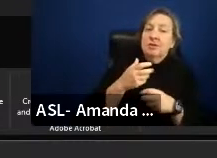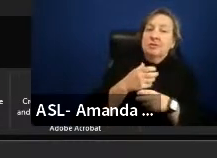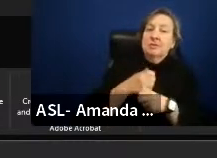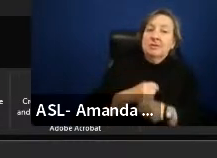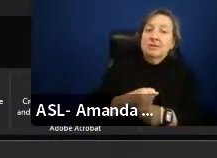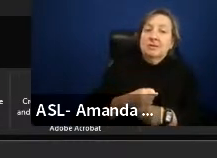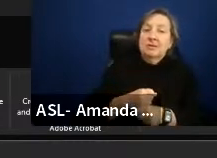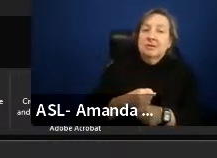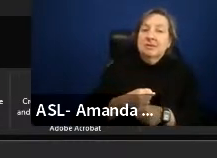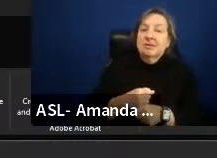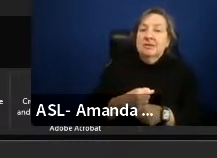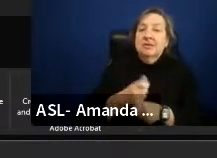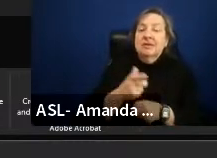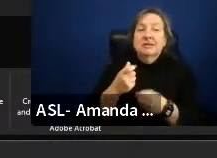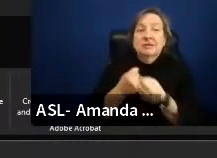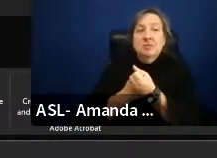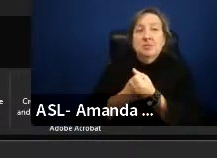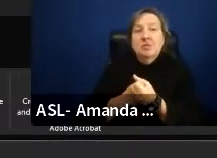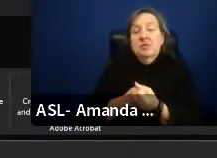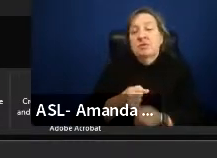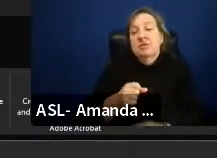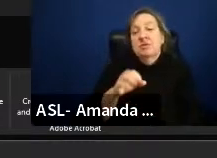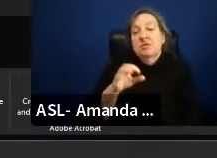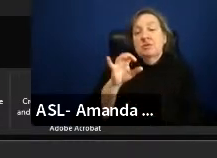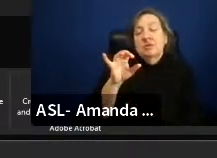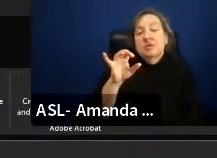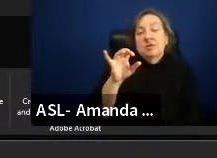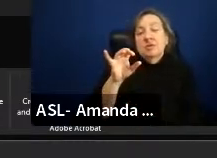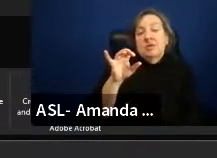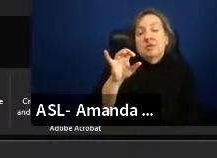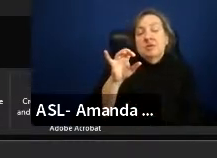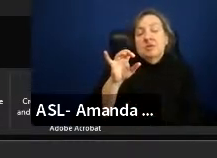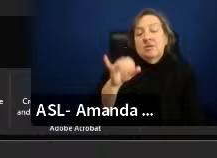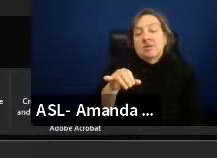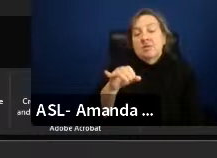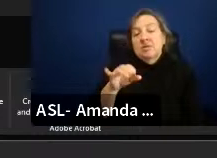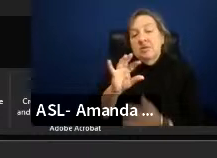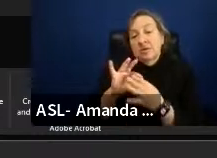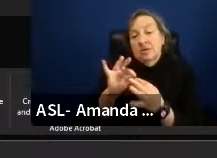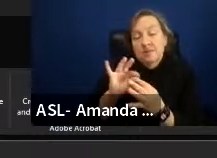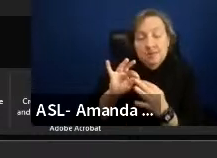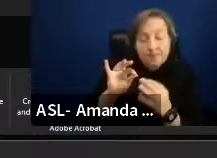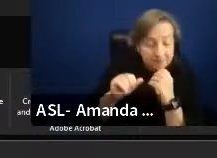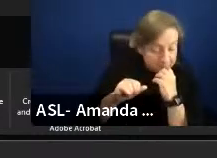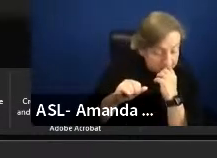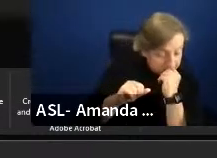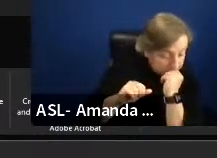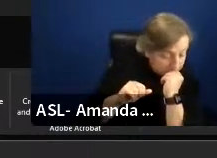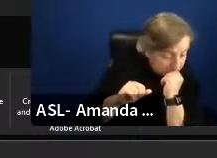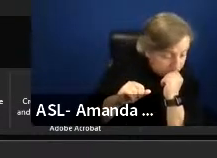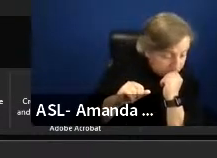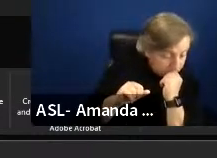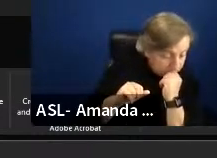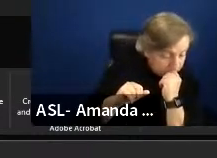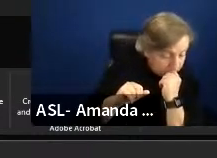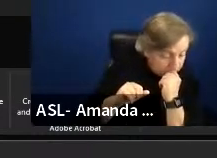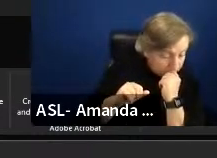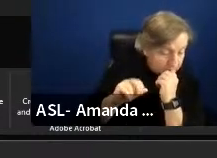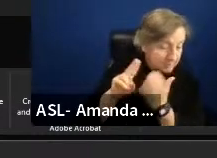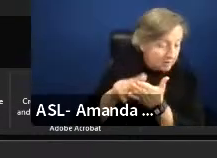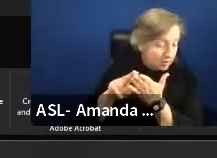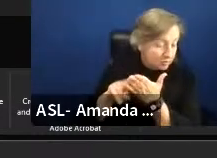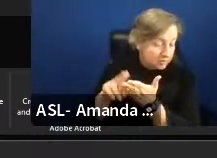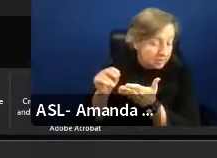as important. The comments around contracting and